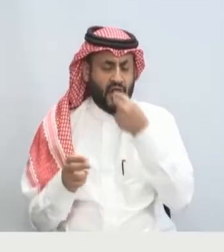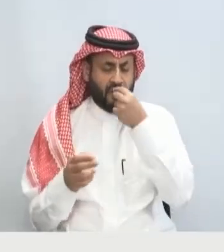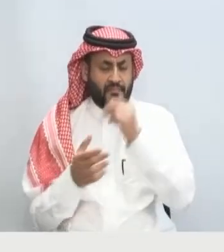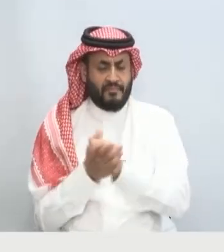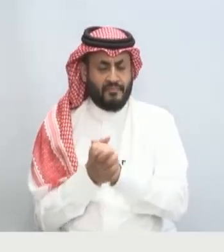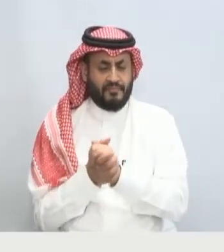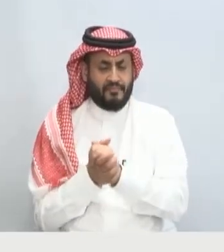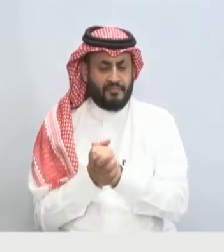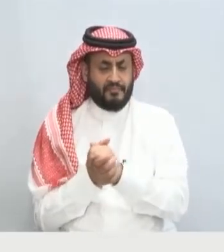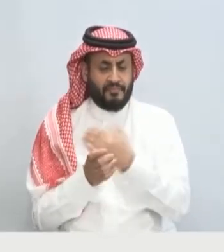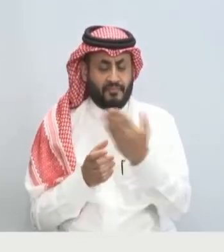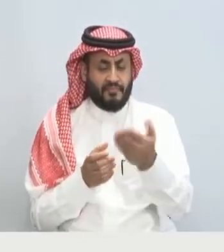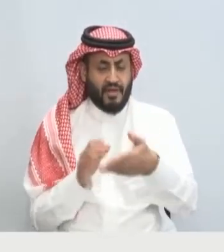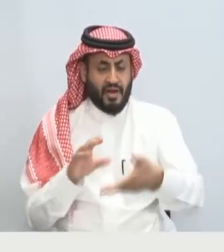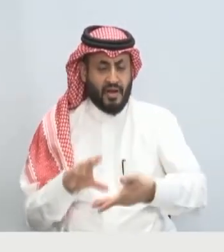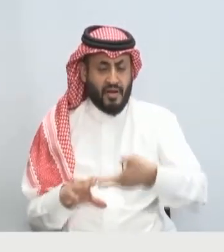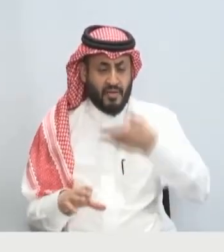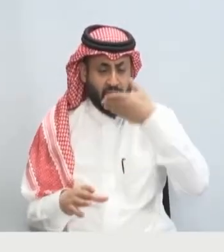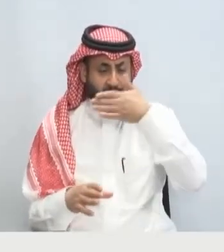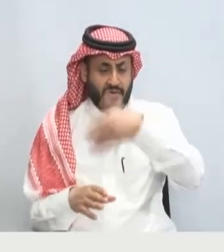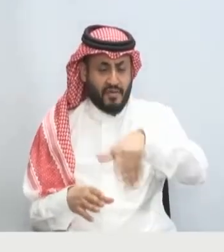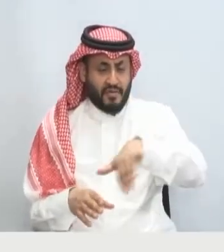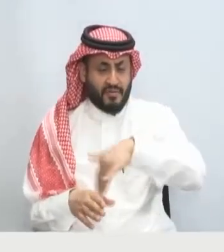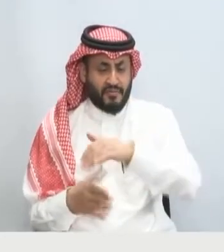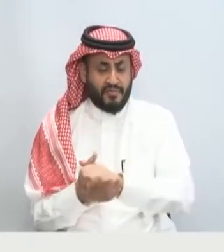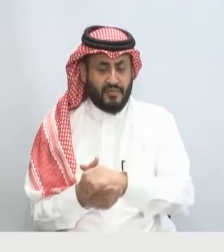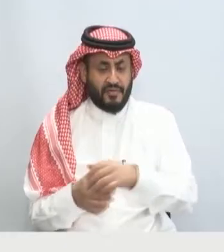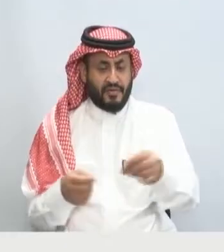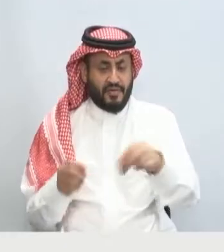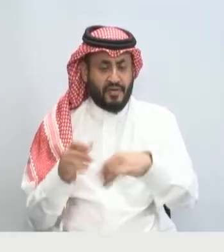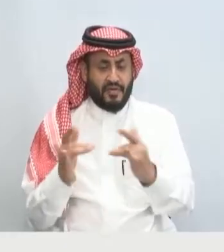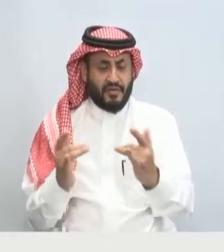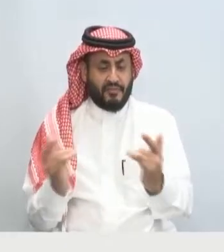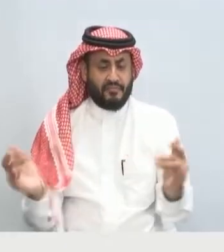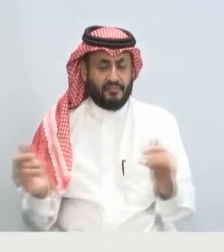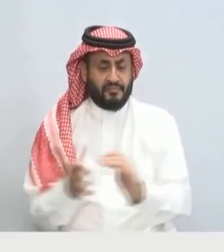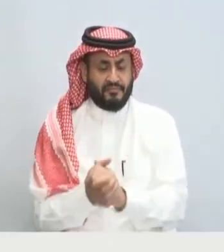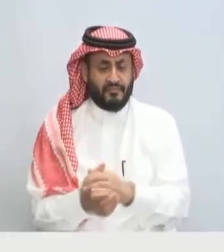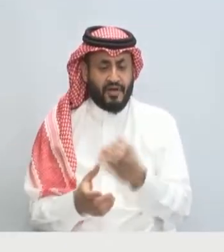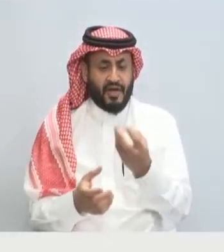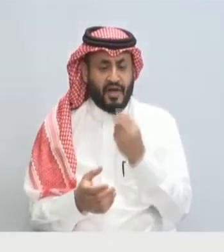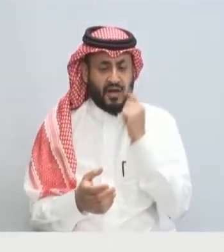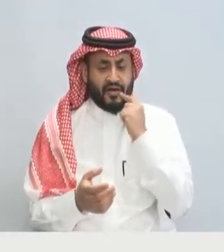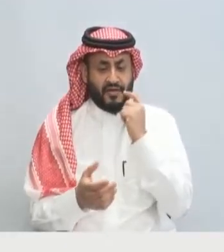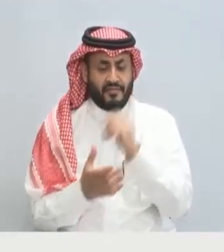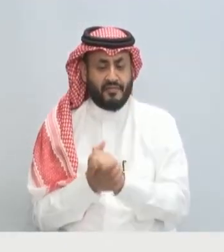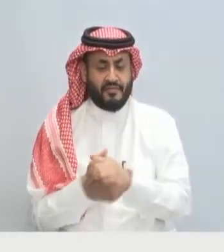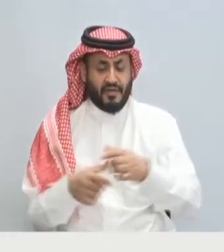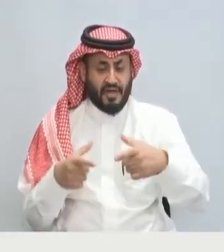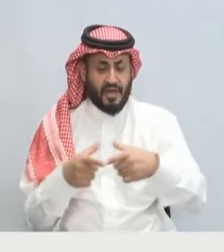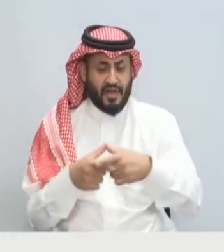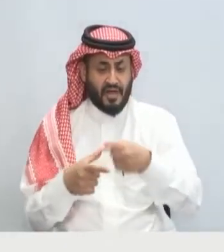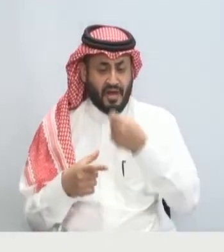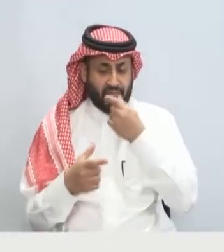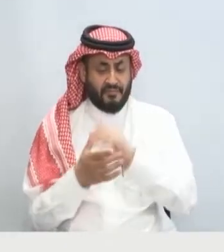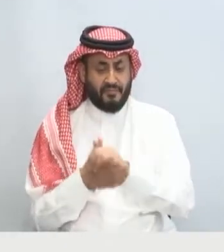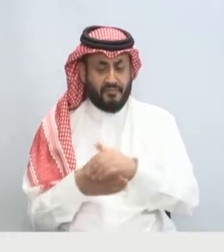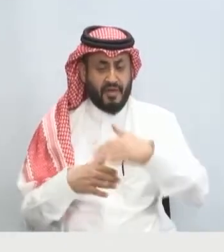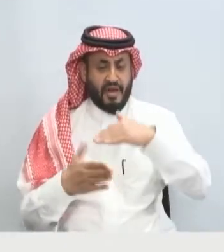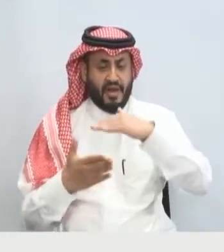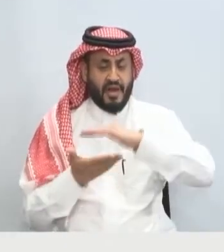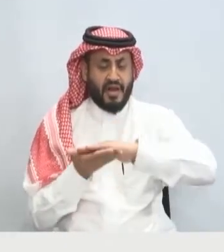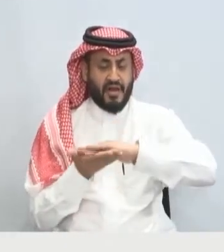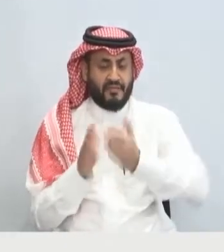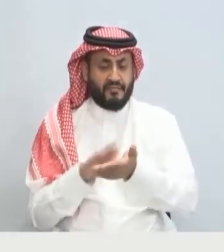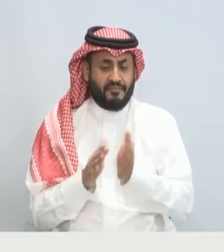For example, here we have pizzas, we have salad, tomato, cookies, sandwich. So we